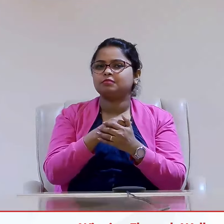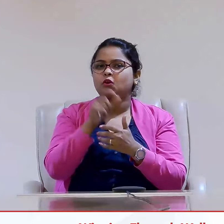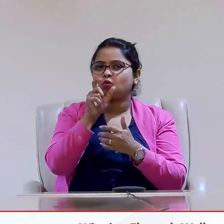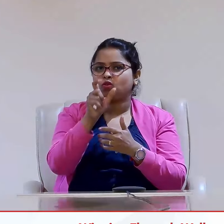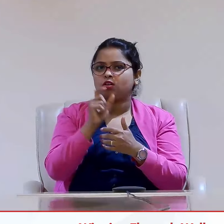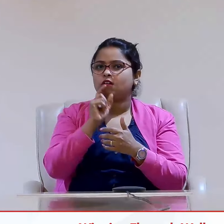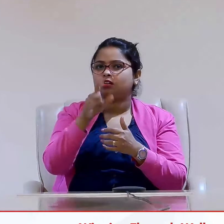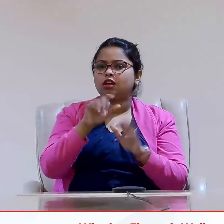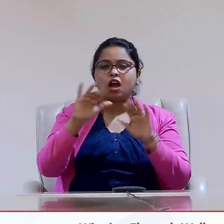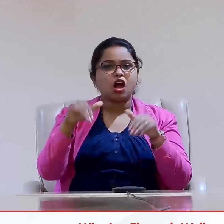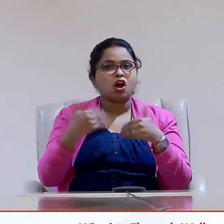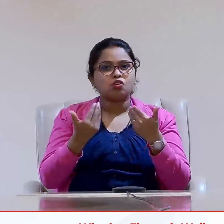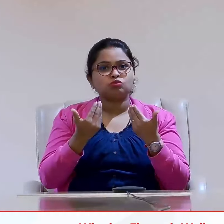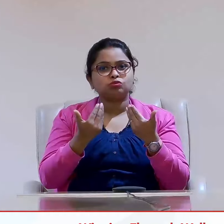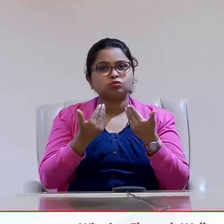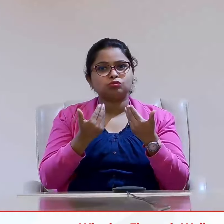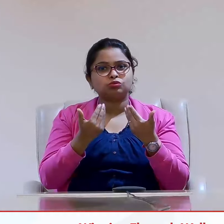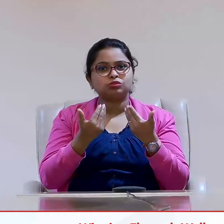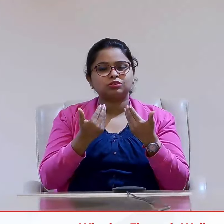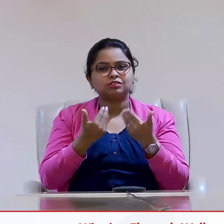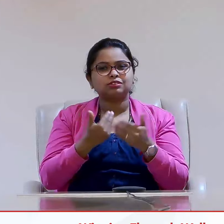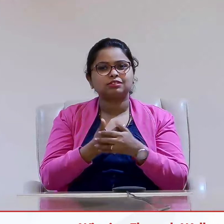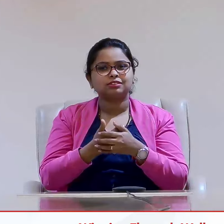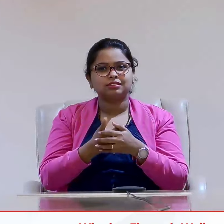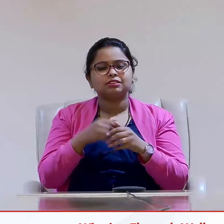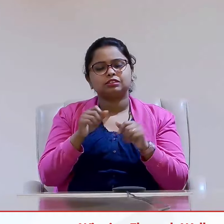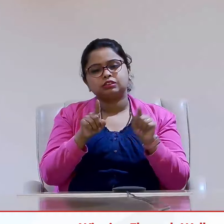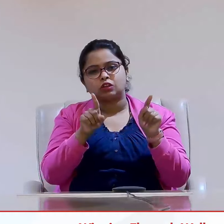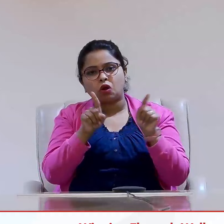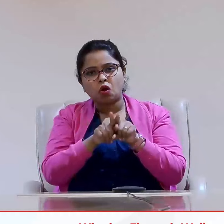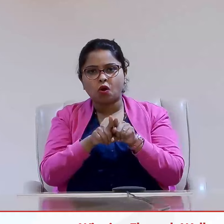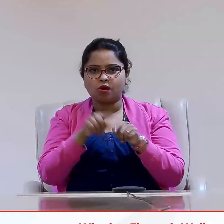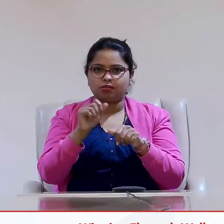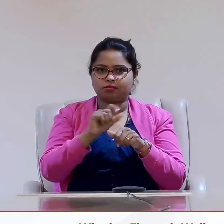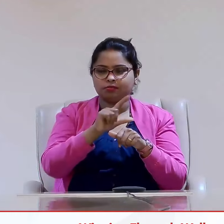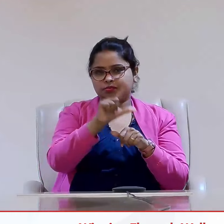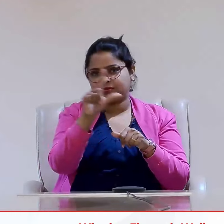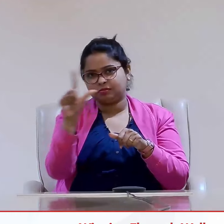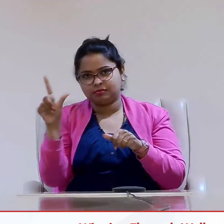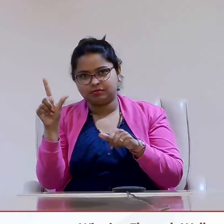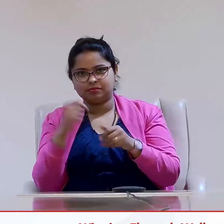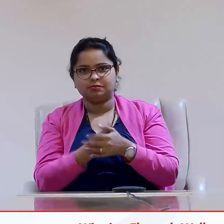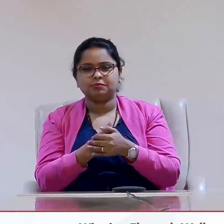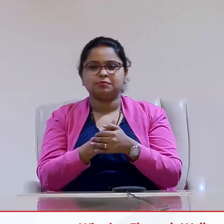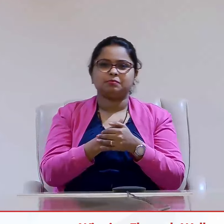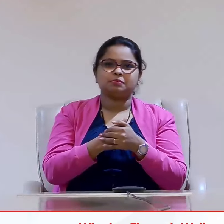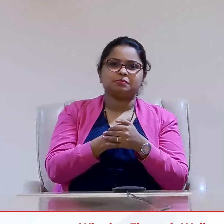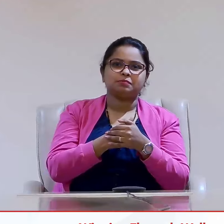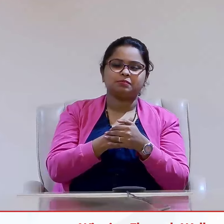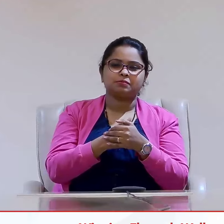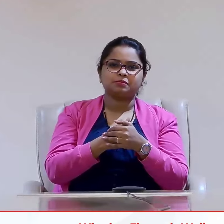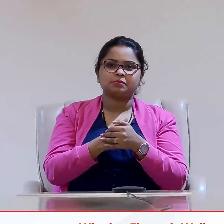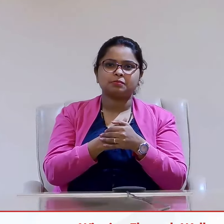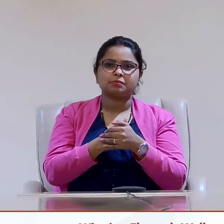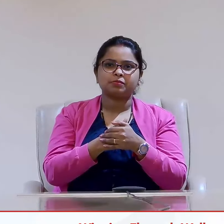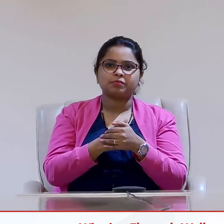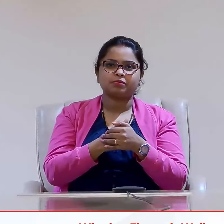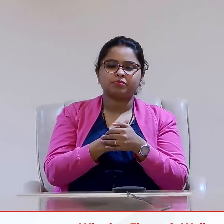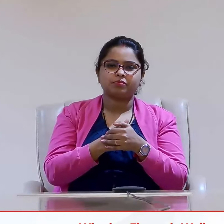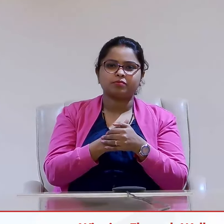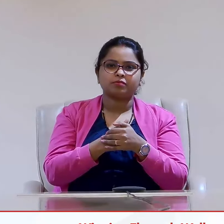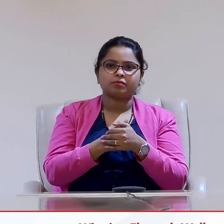how do you, actually this is applicable to everyone, like you said, it is not just for specific set, it is applicable to you and me